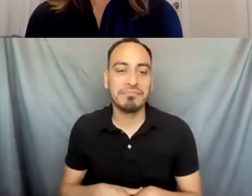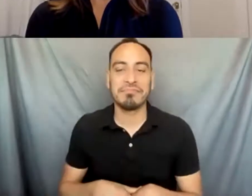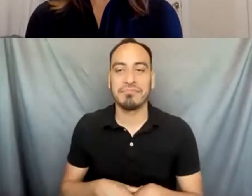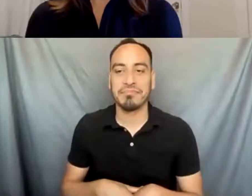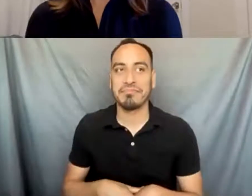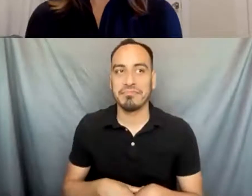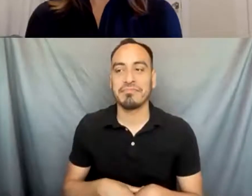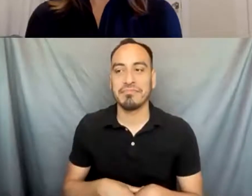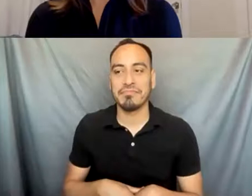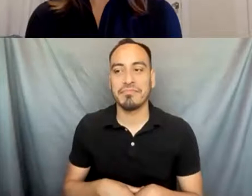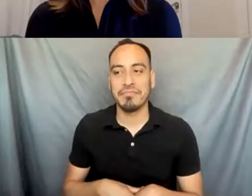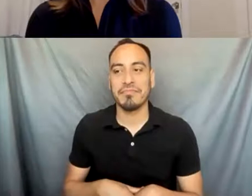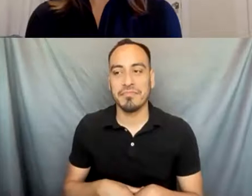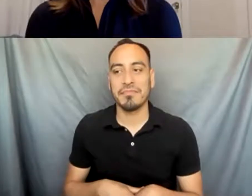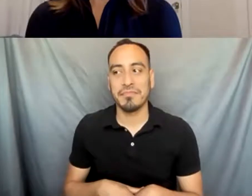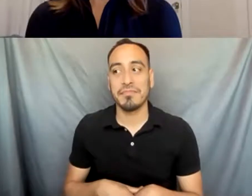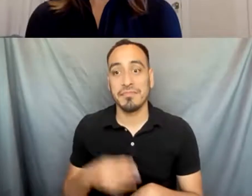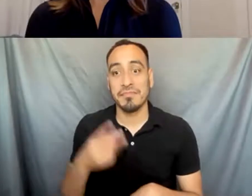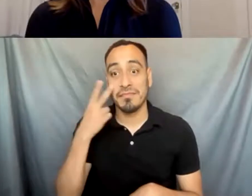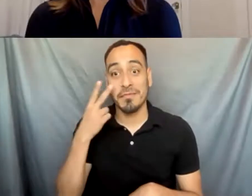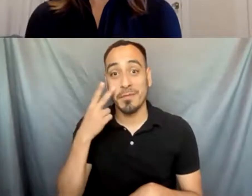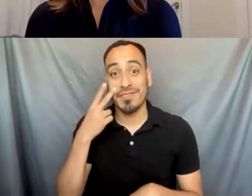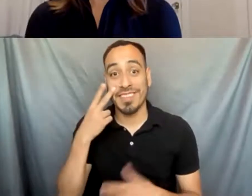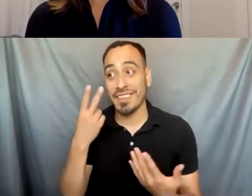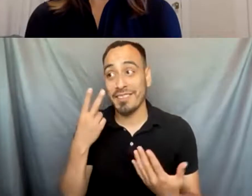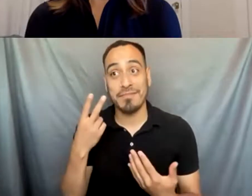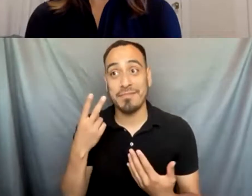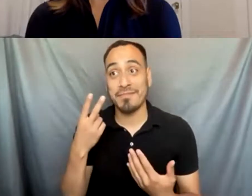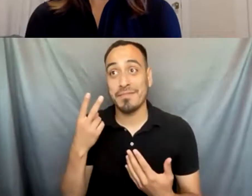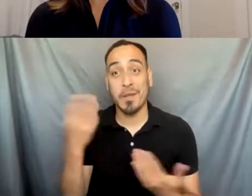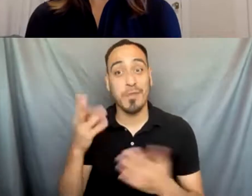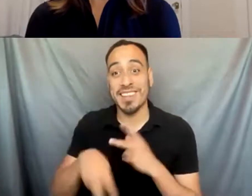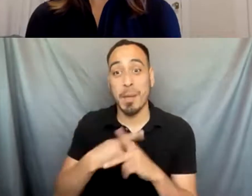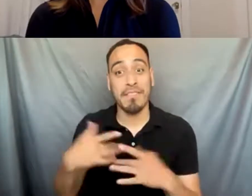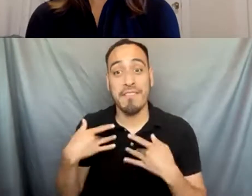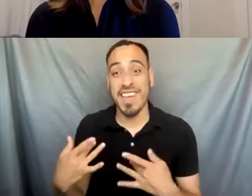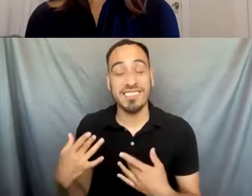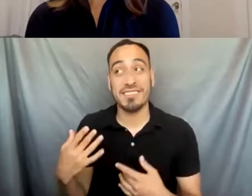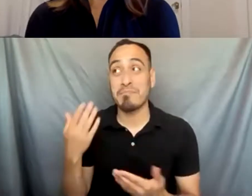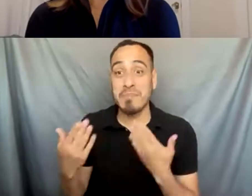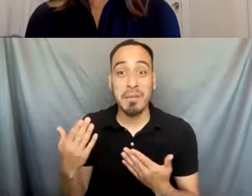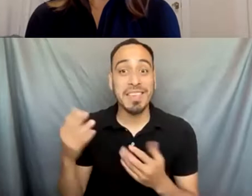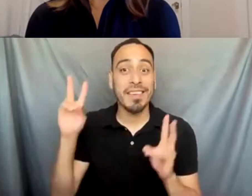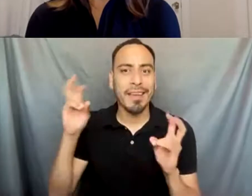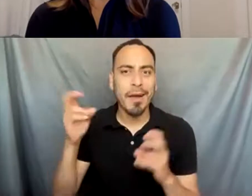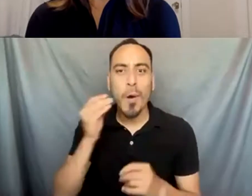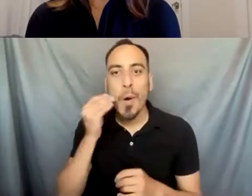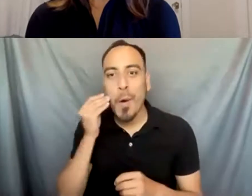like home and garden shows, those types of things could potentially also meet that